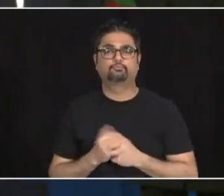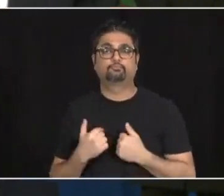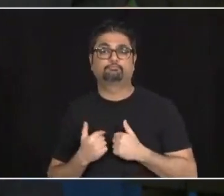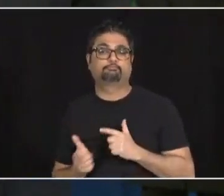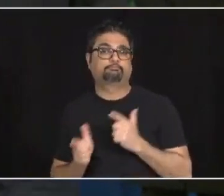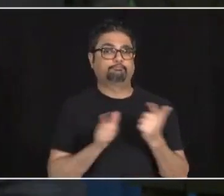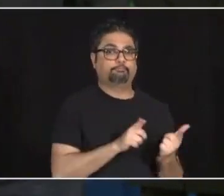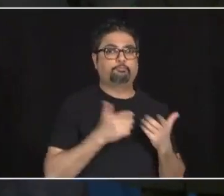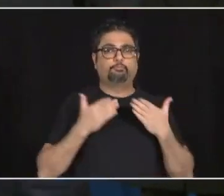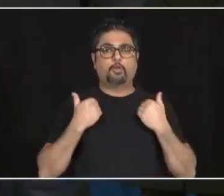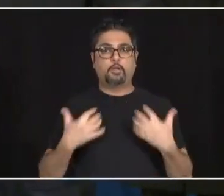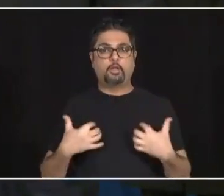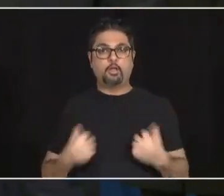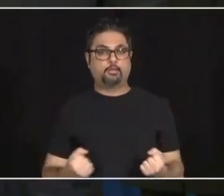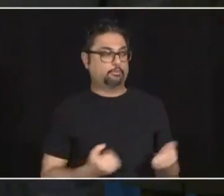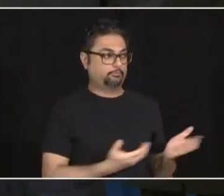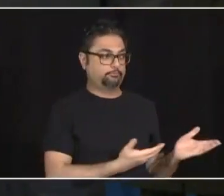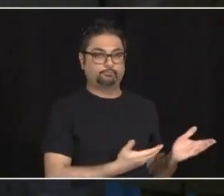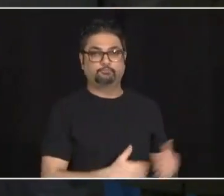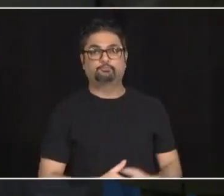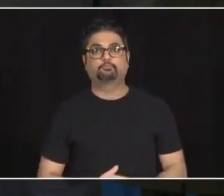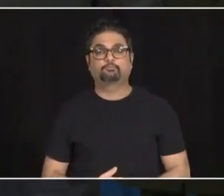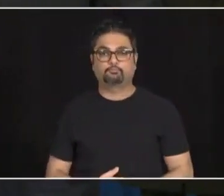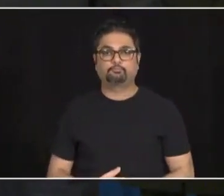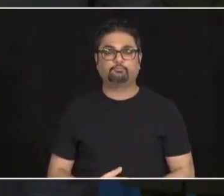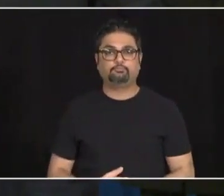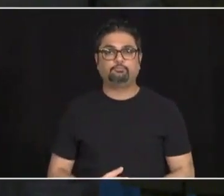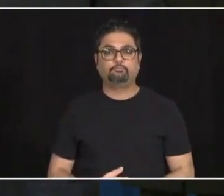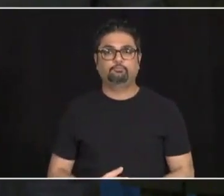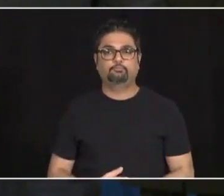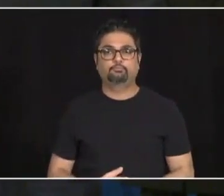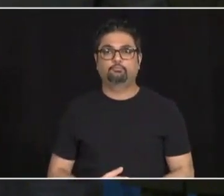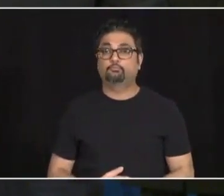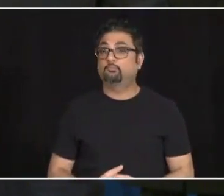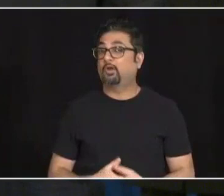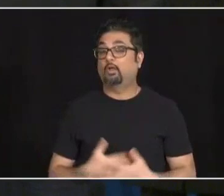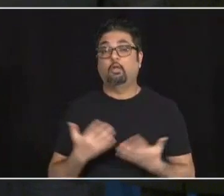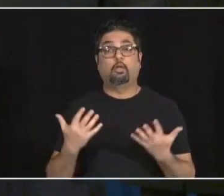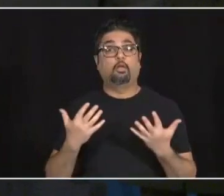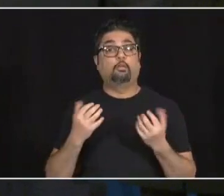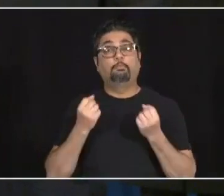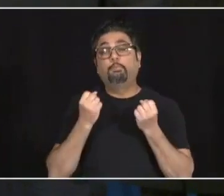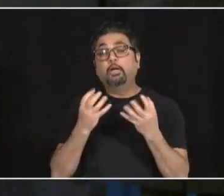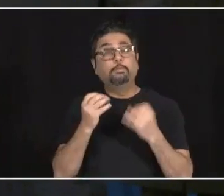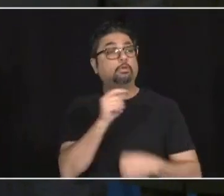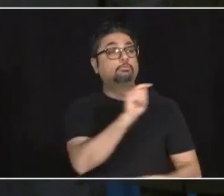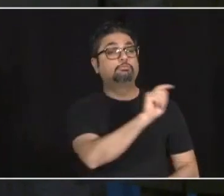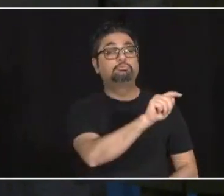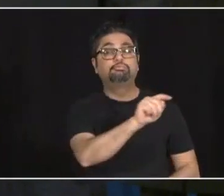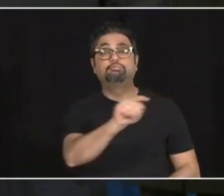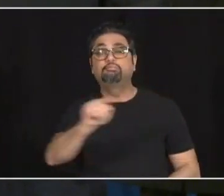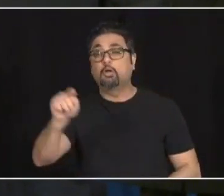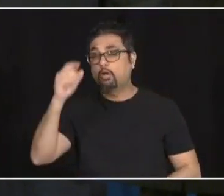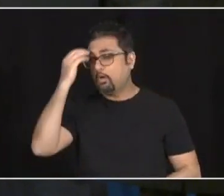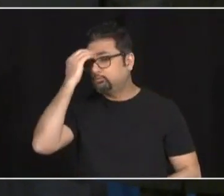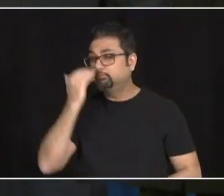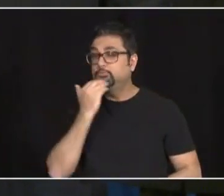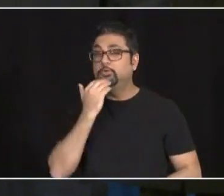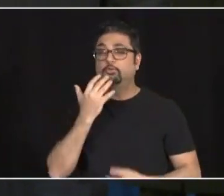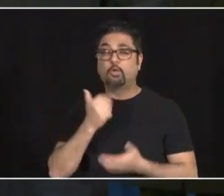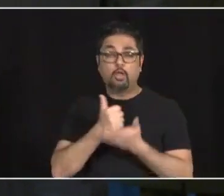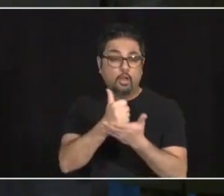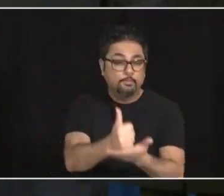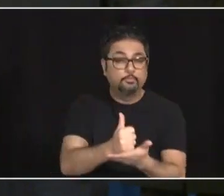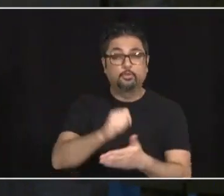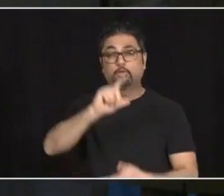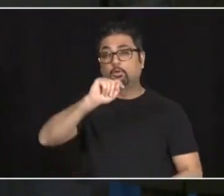Well, we're extremely grateful for the work that has been done by many hospitals voluntarily with going in to help people in long-term care homes, to